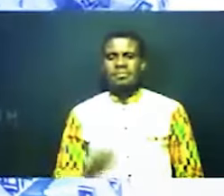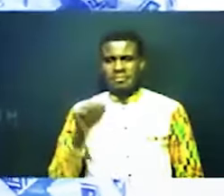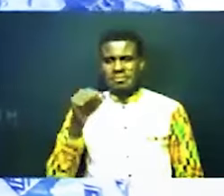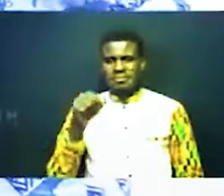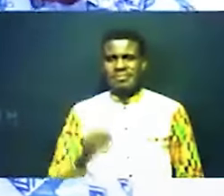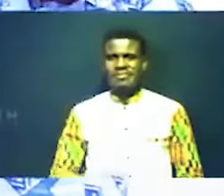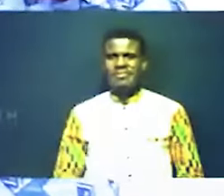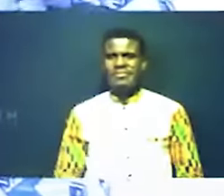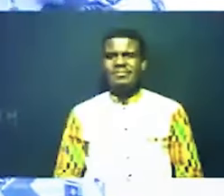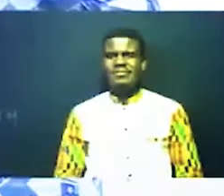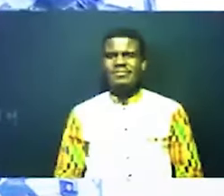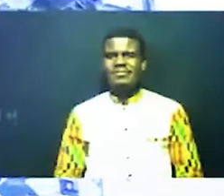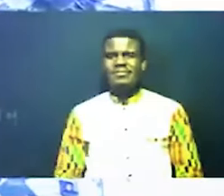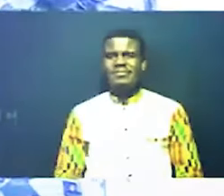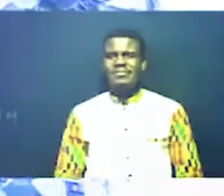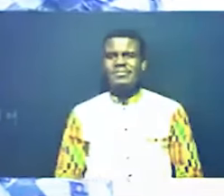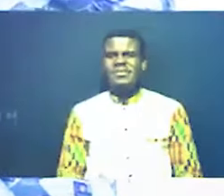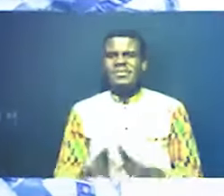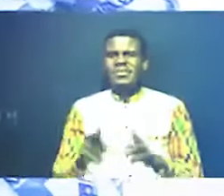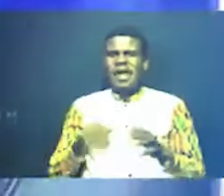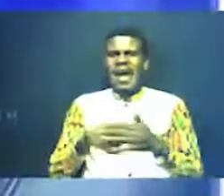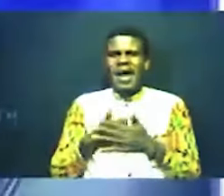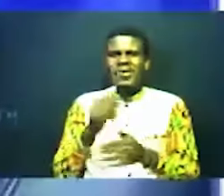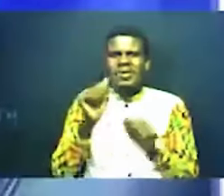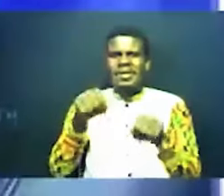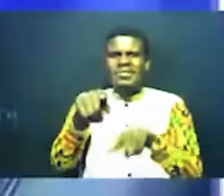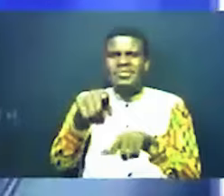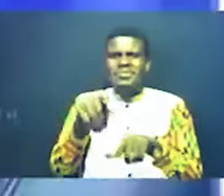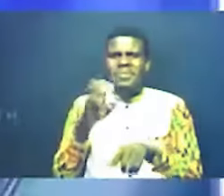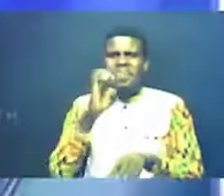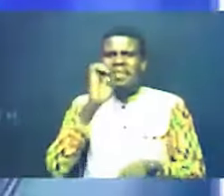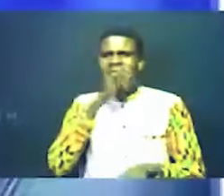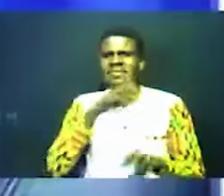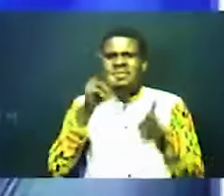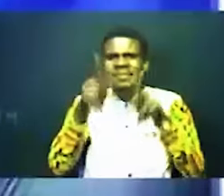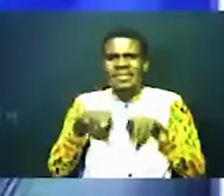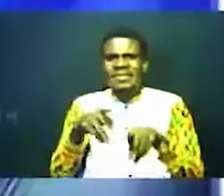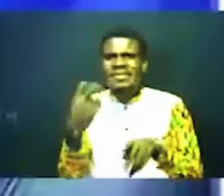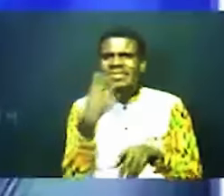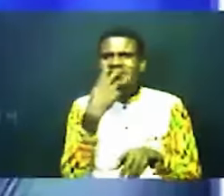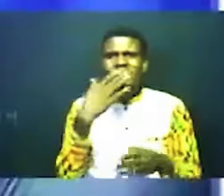So, how can you who are evil speak anything